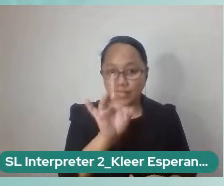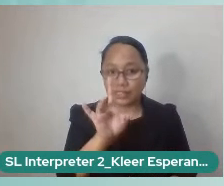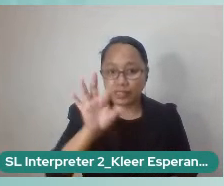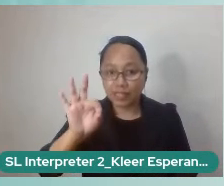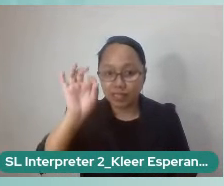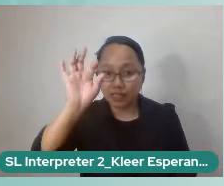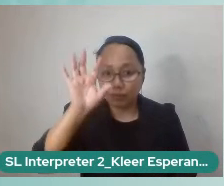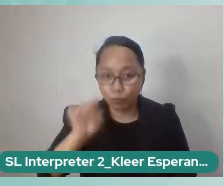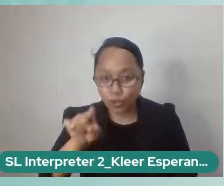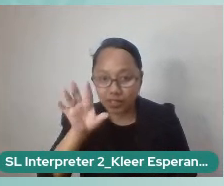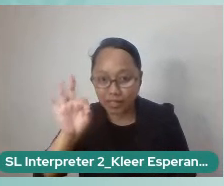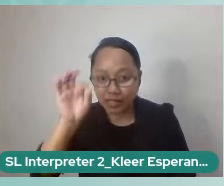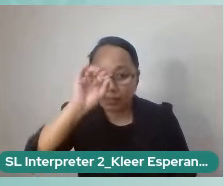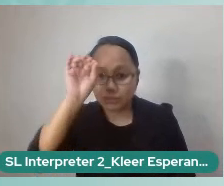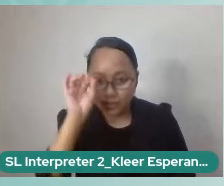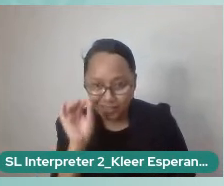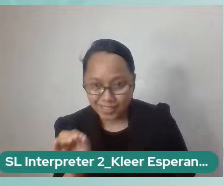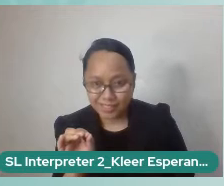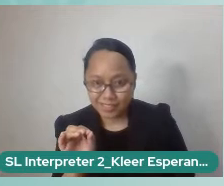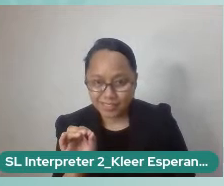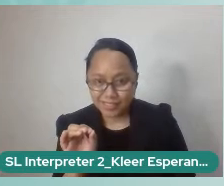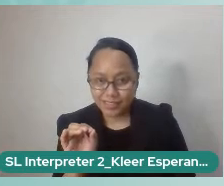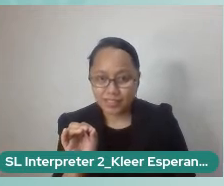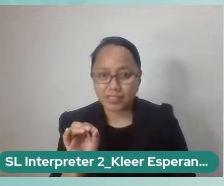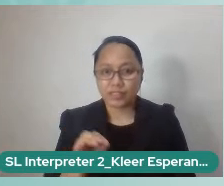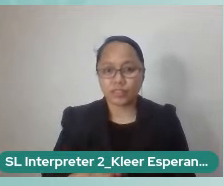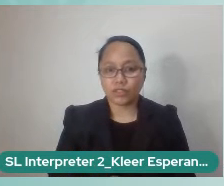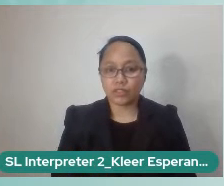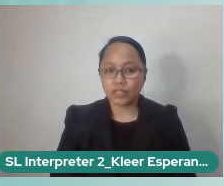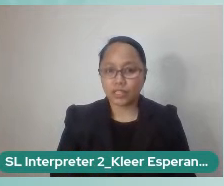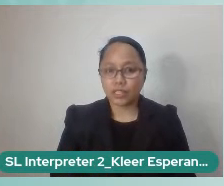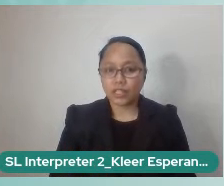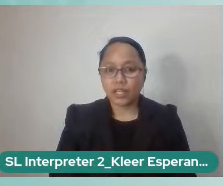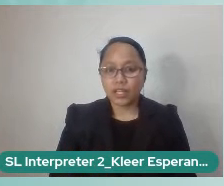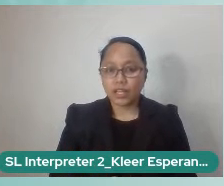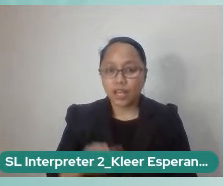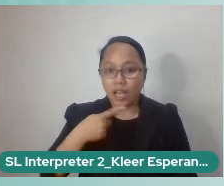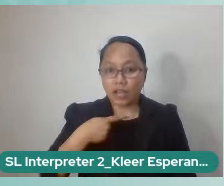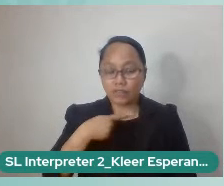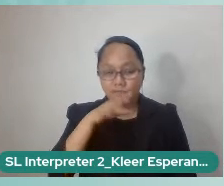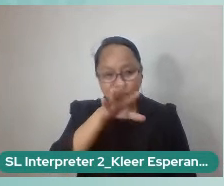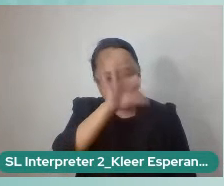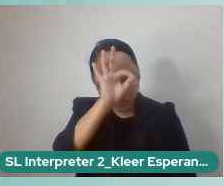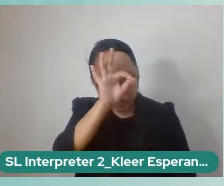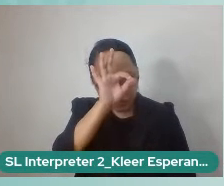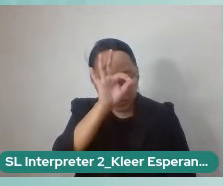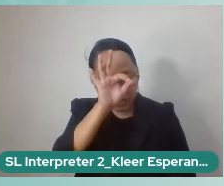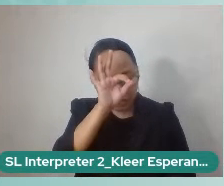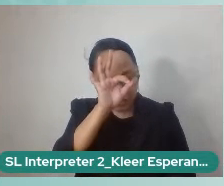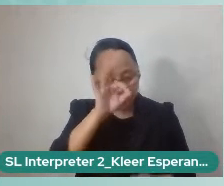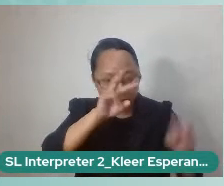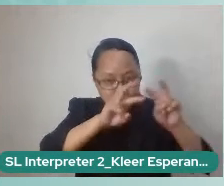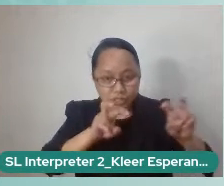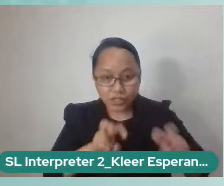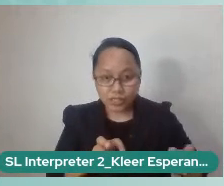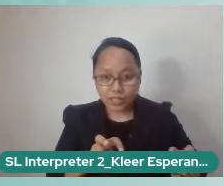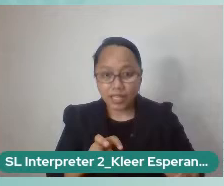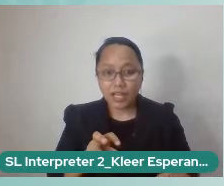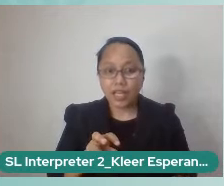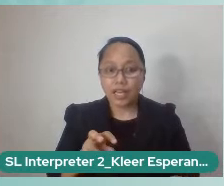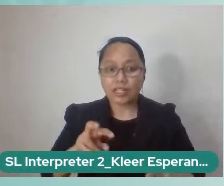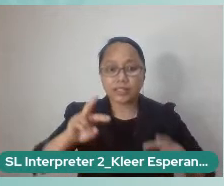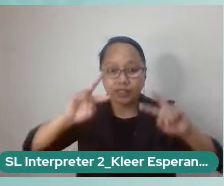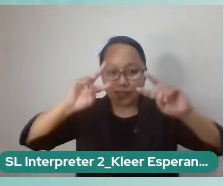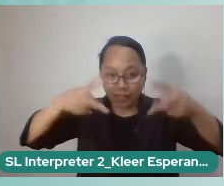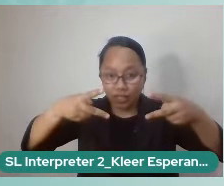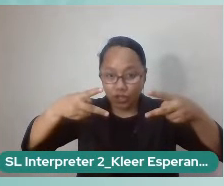high-grade CIN or high-grade precancer compared to, in the best case, around 73% for the pap smear. And that is very much